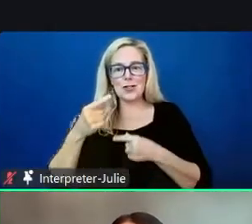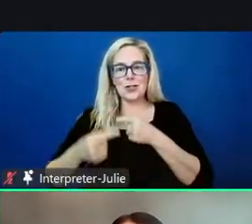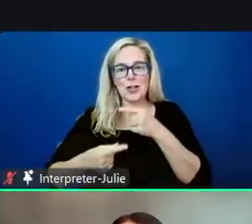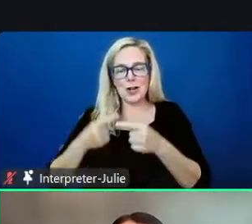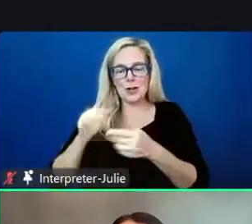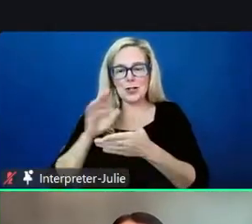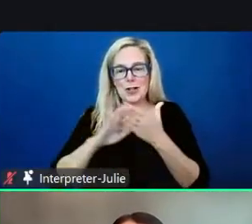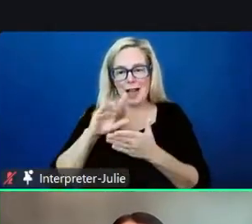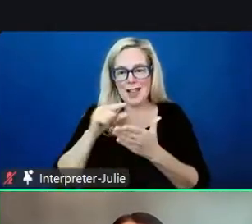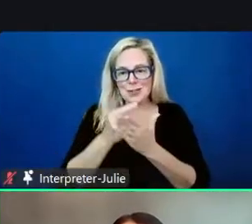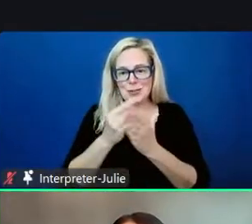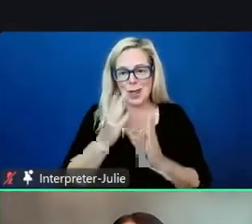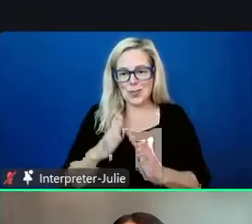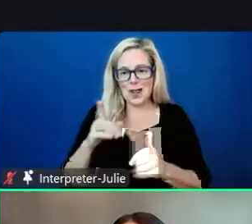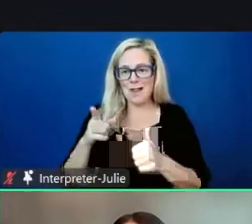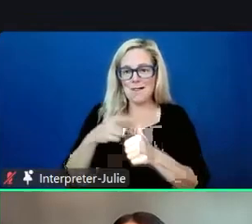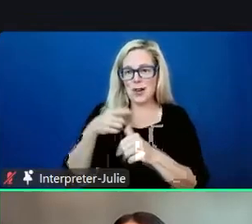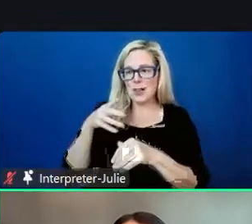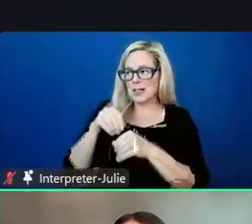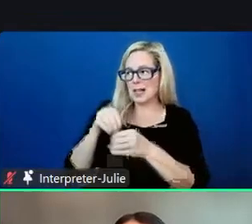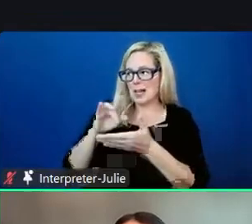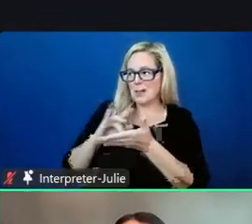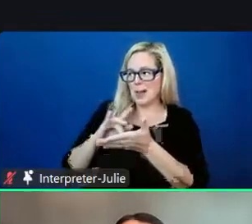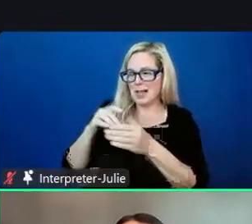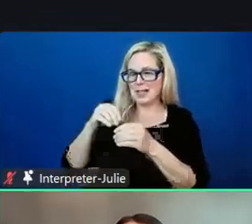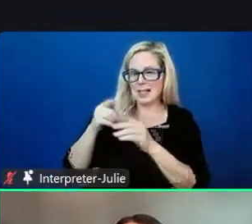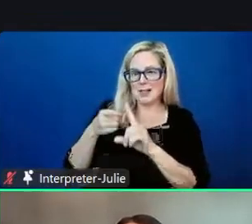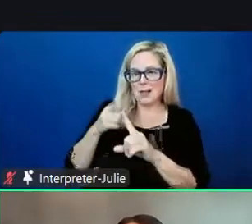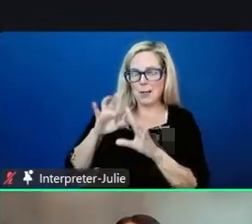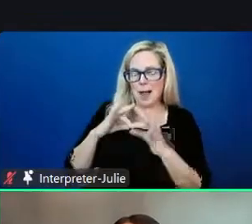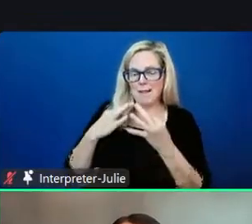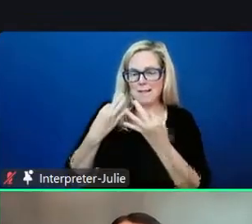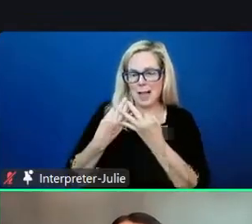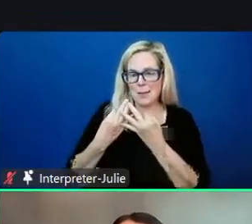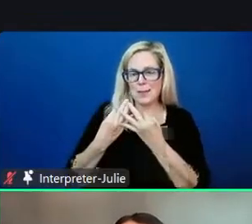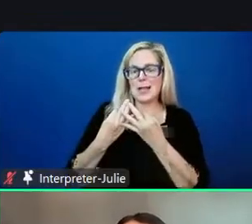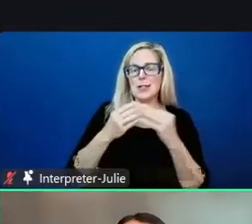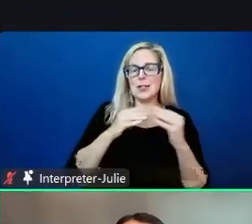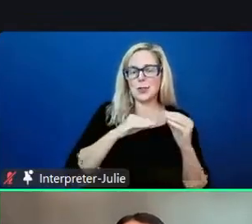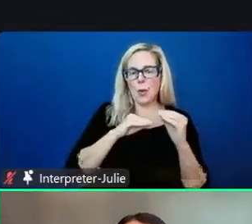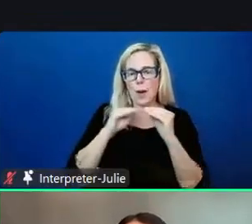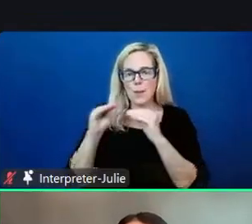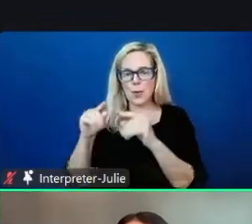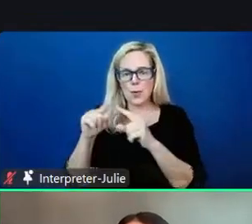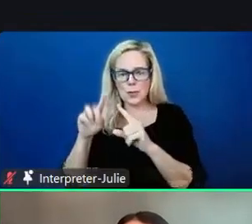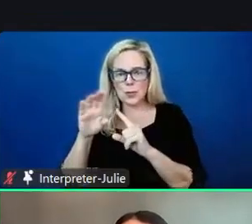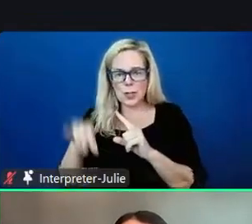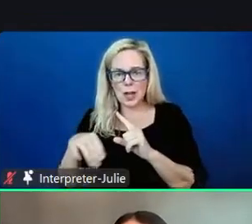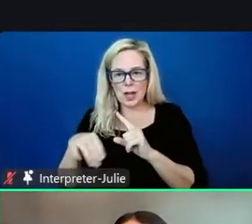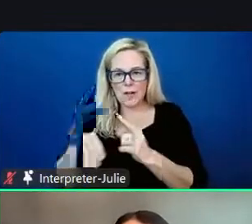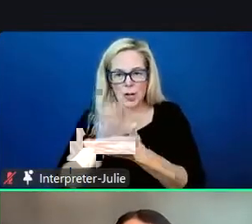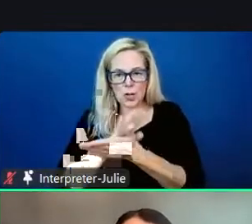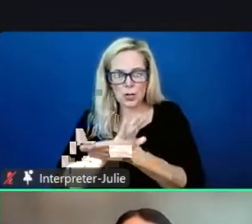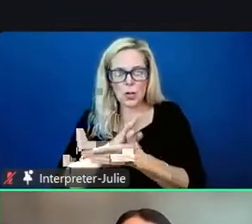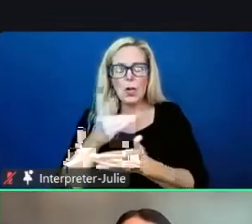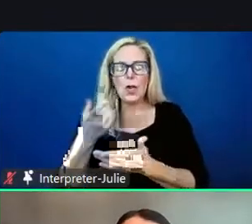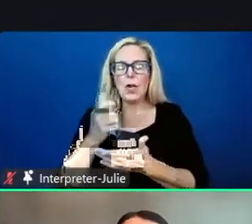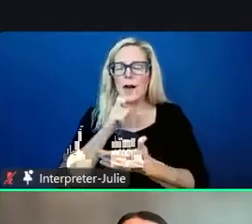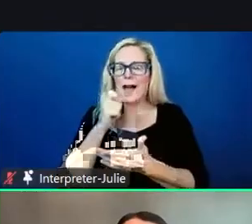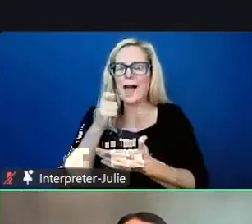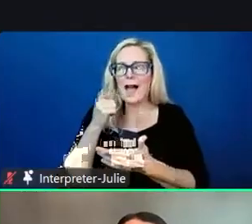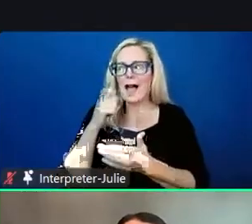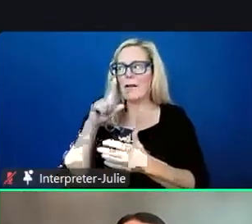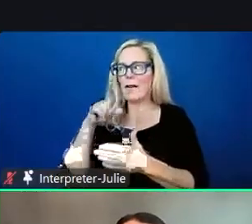in my family, and I moved from a small underserved area in Northern California to Chicago for school. When I started, I didn't realize I could qualify for